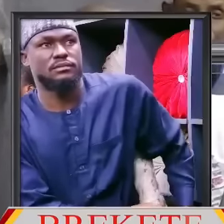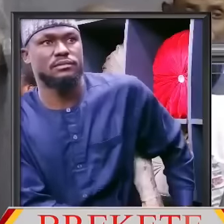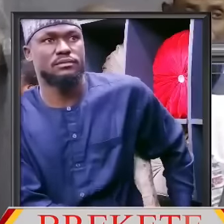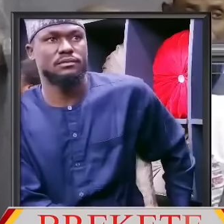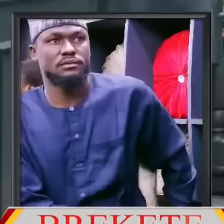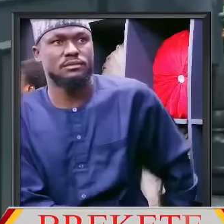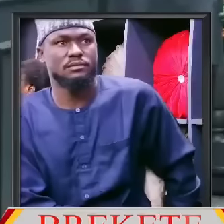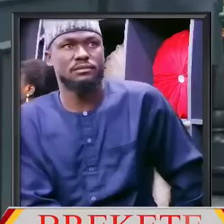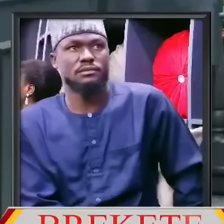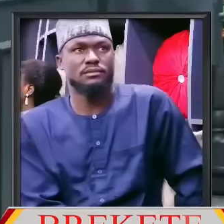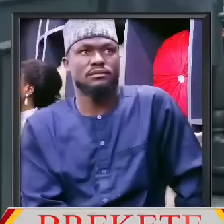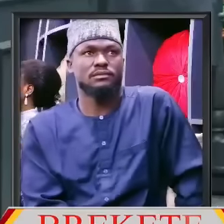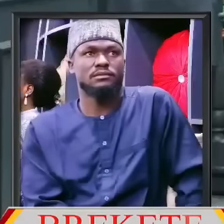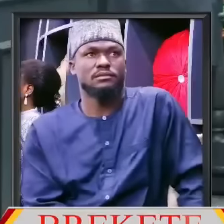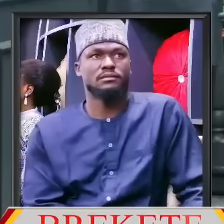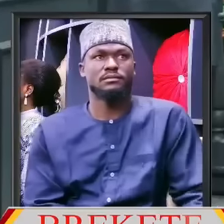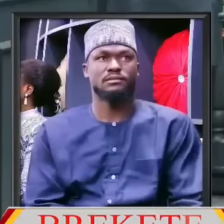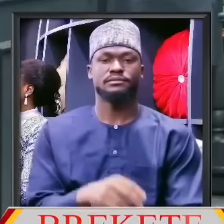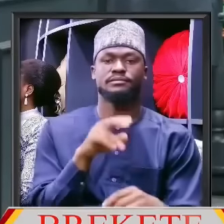Vice Chancellor, sir.